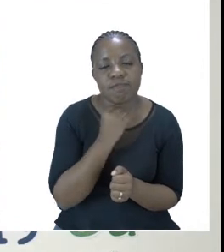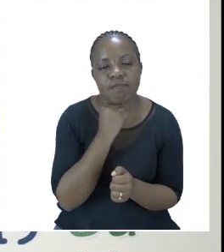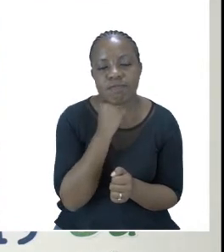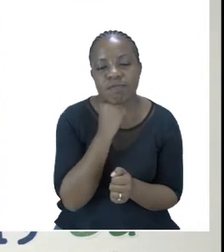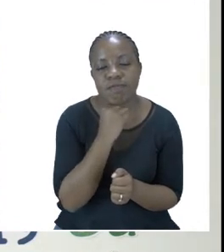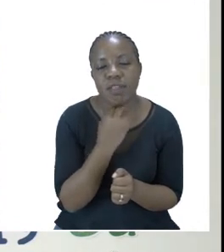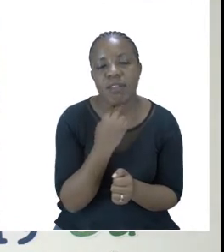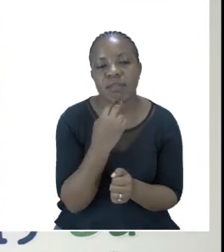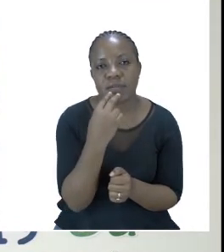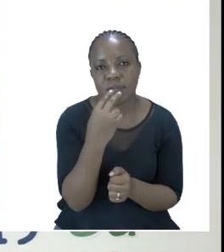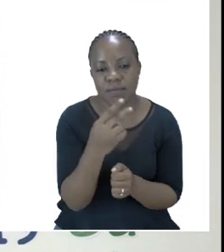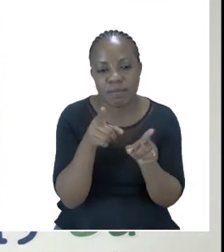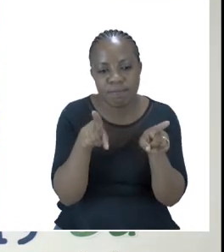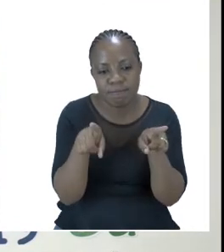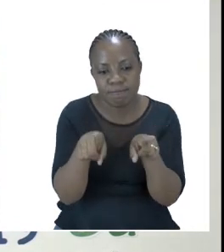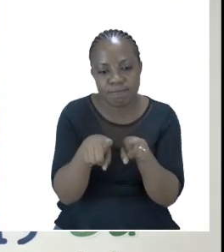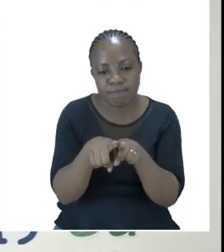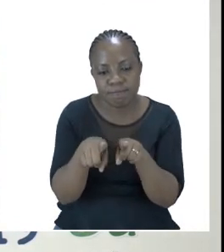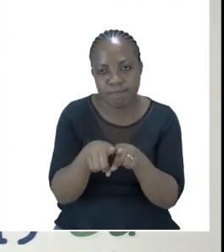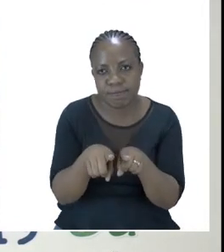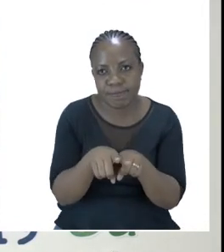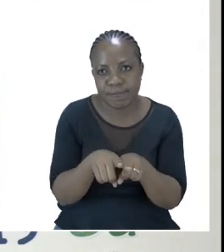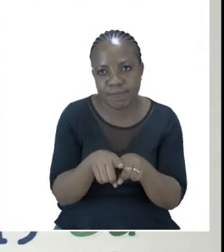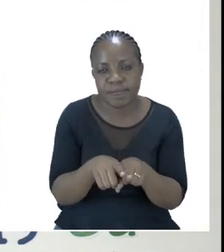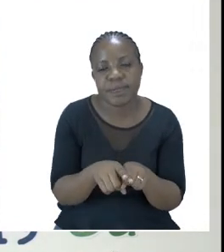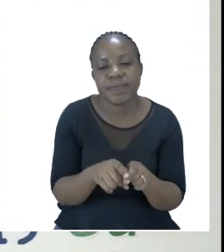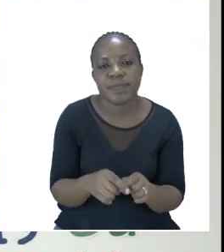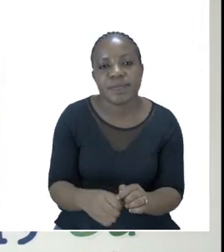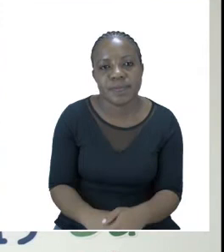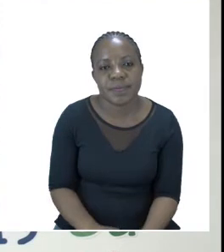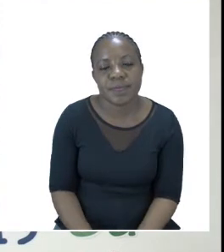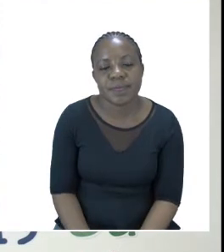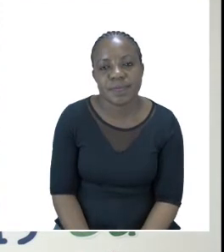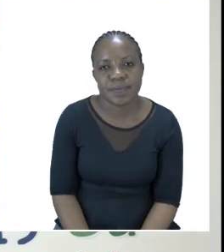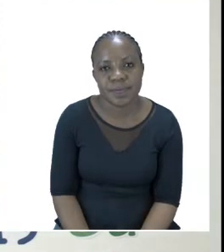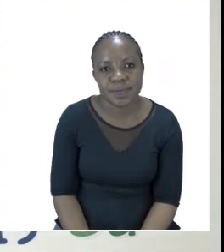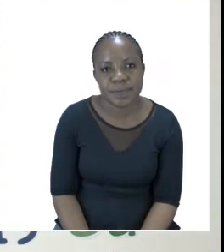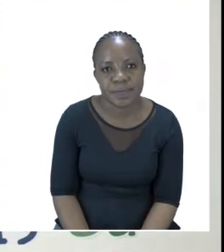books. This is called a